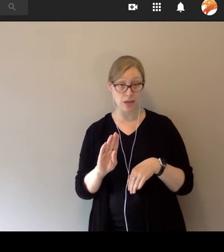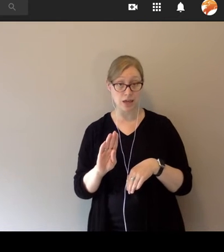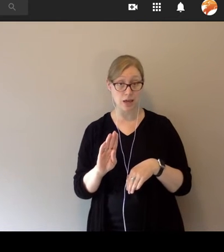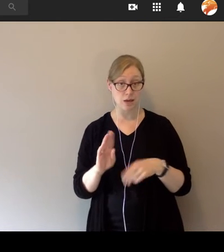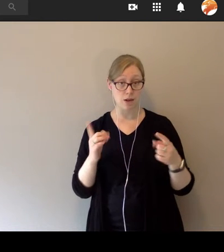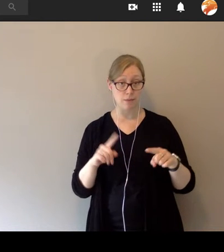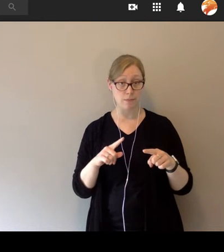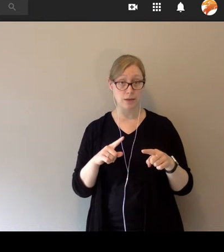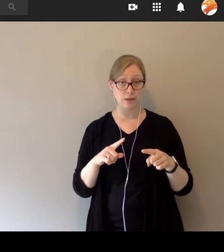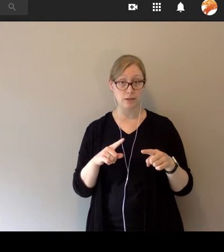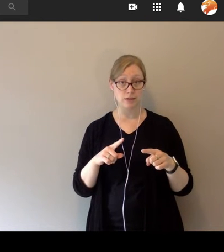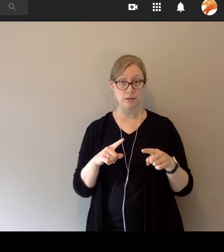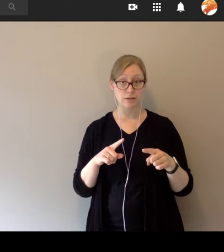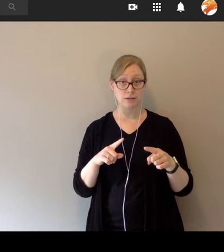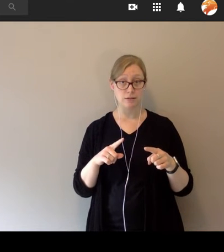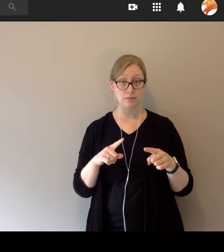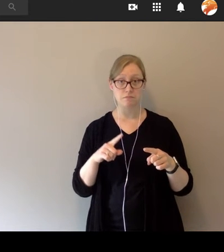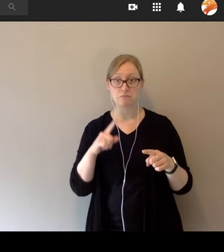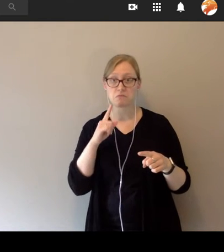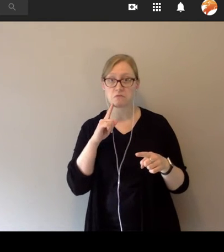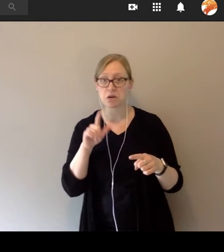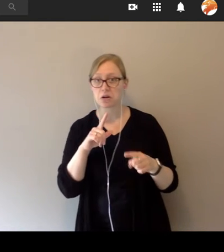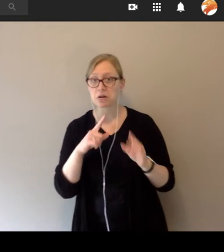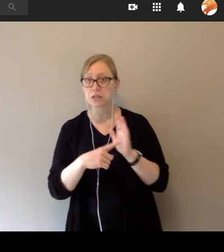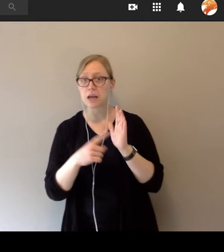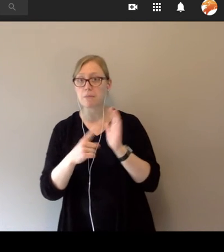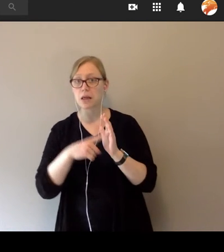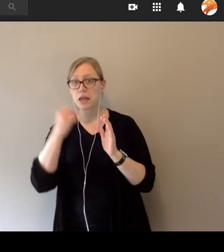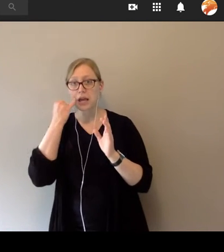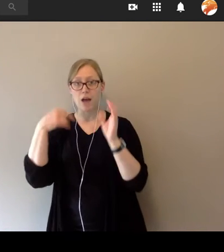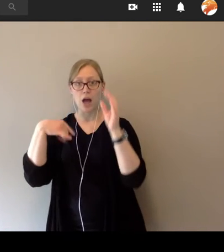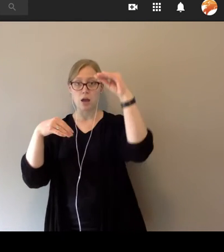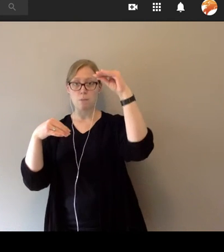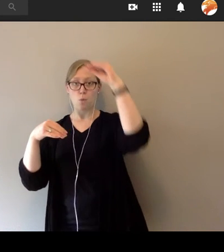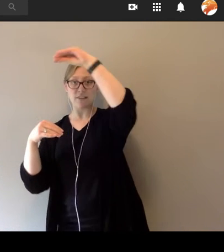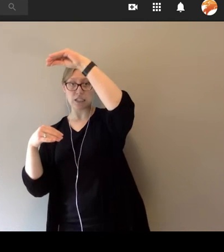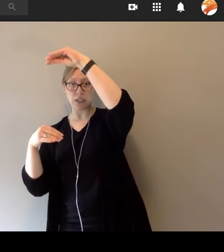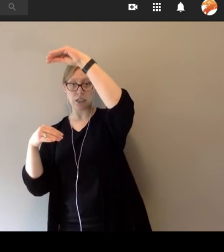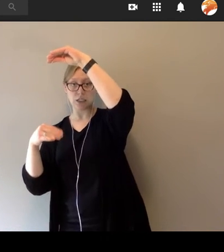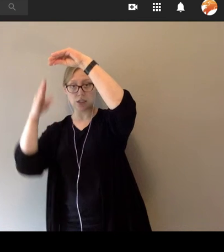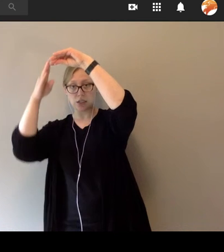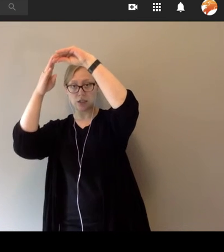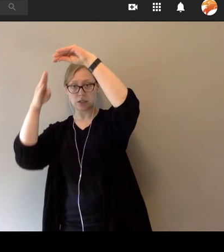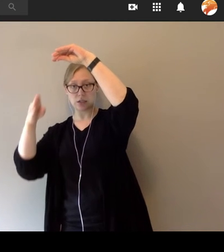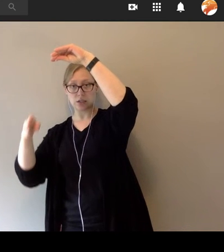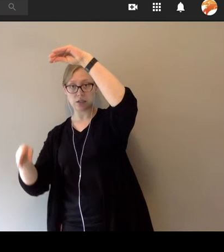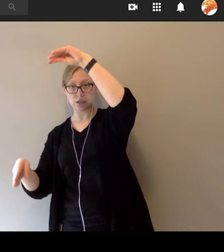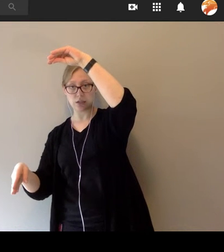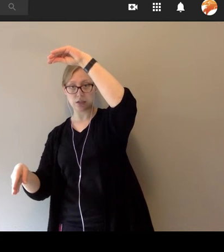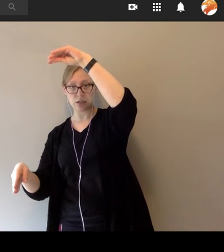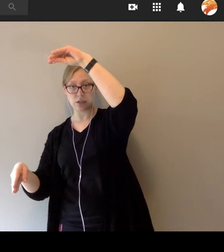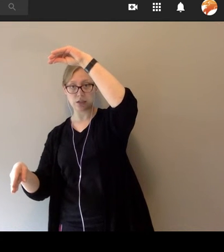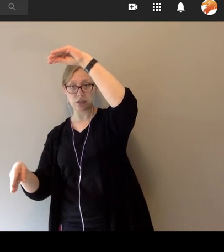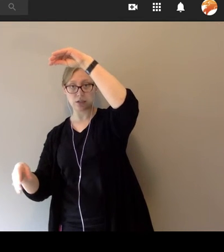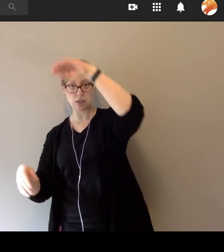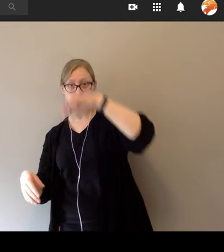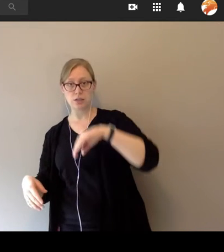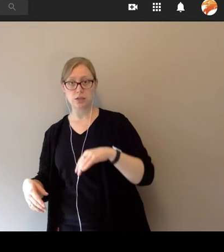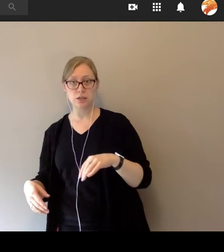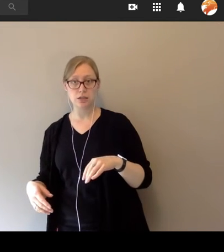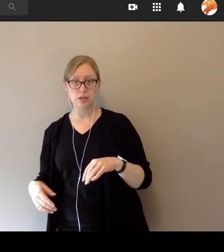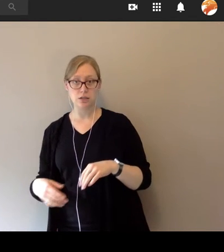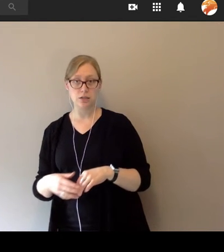this point right here, and I'm going to draw another right triangle. So I'm going to draw